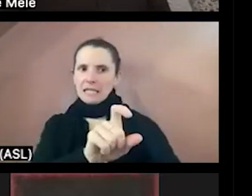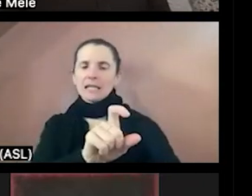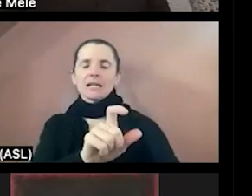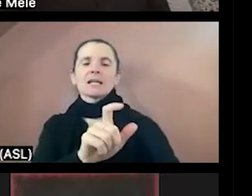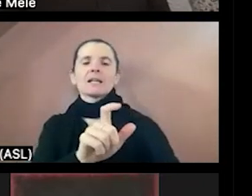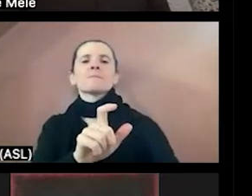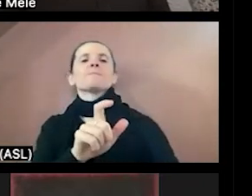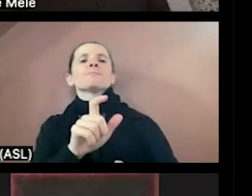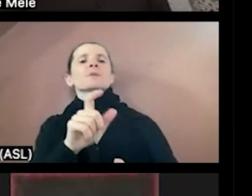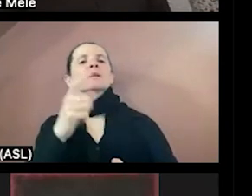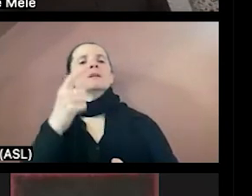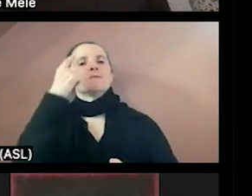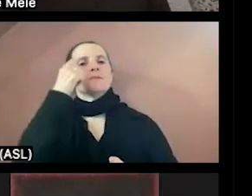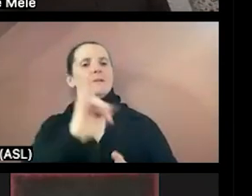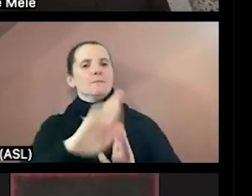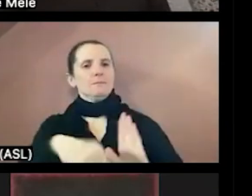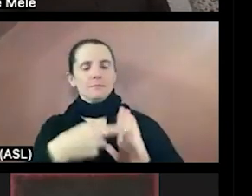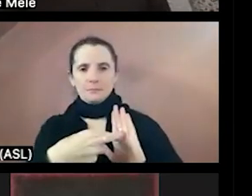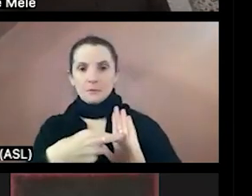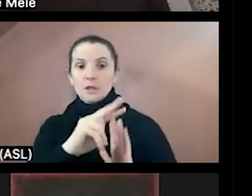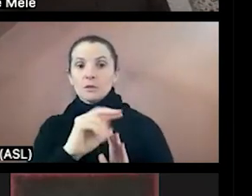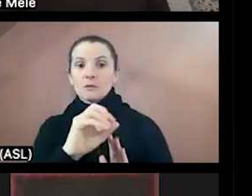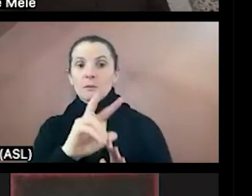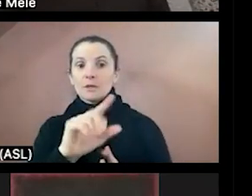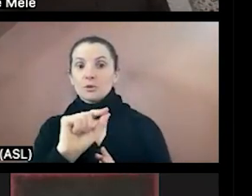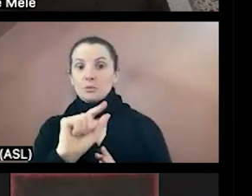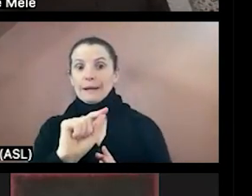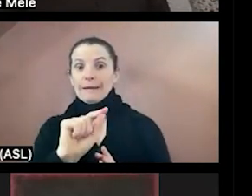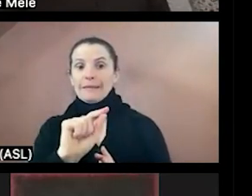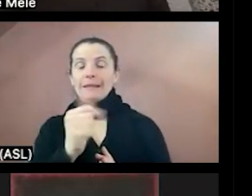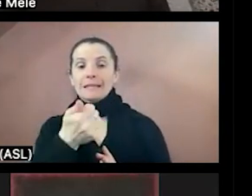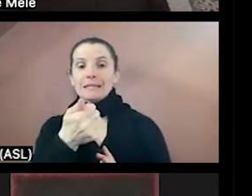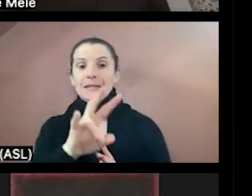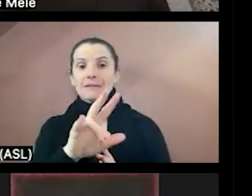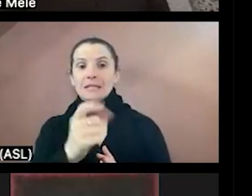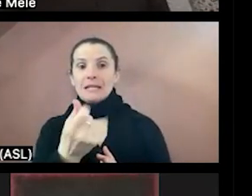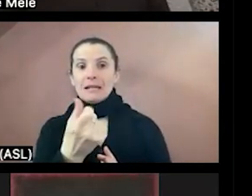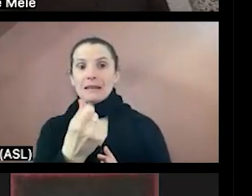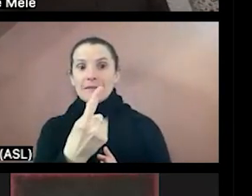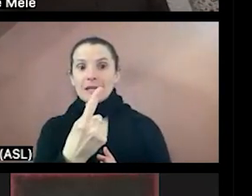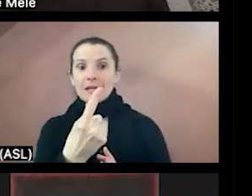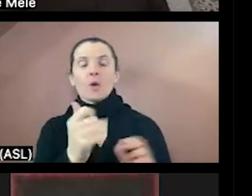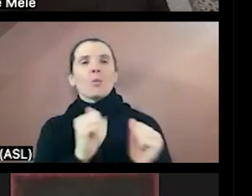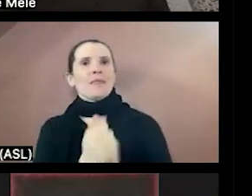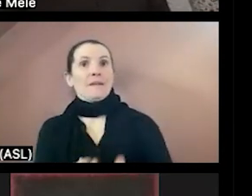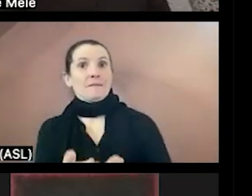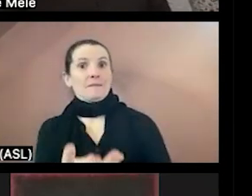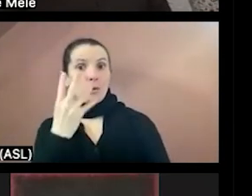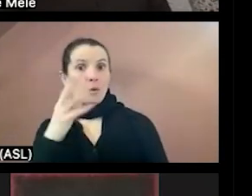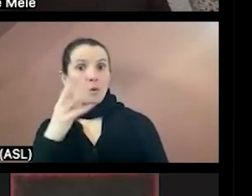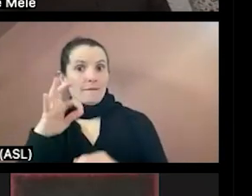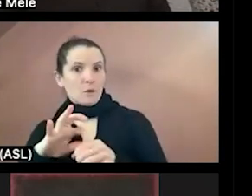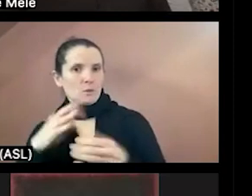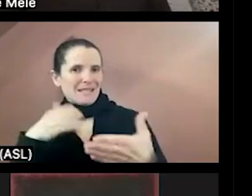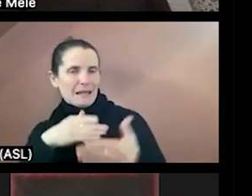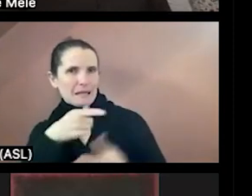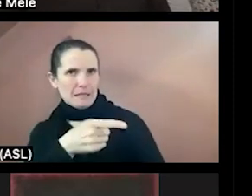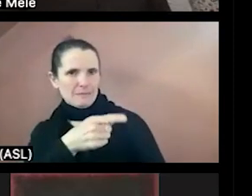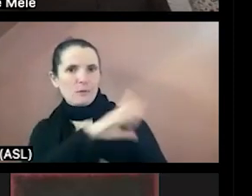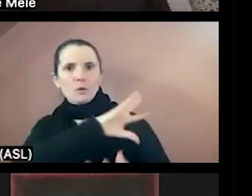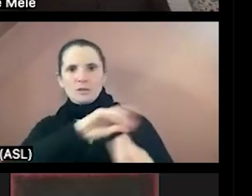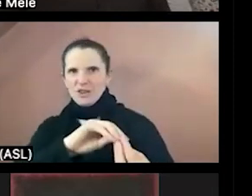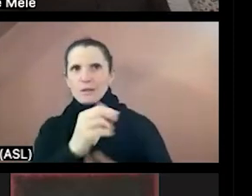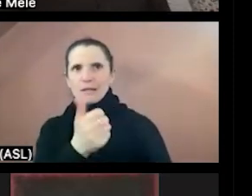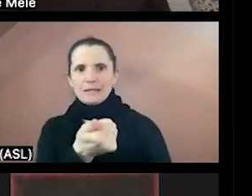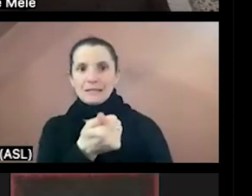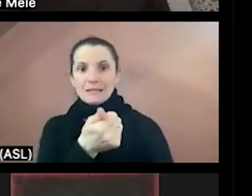20th, 1711, with just 4 votes out of 16 against him for another candidate, so with 12 out